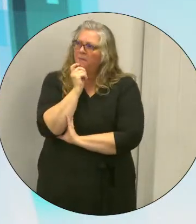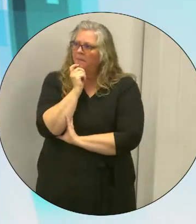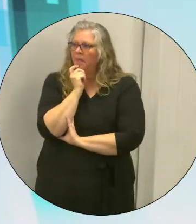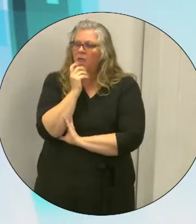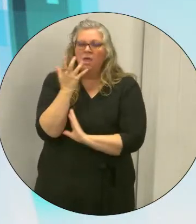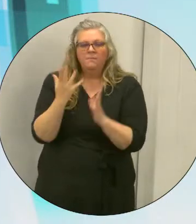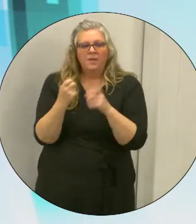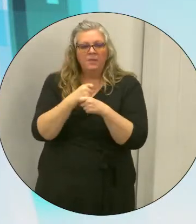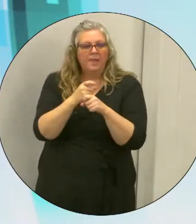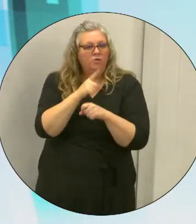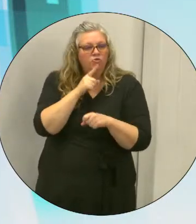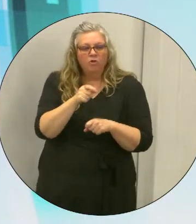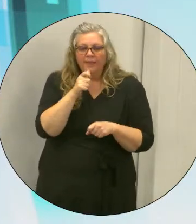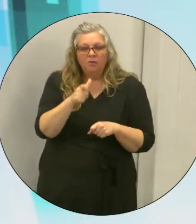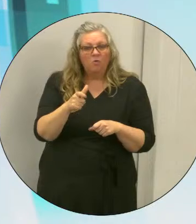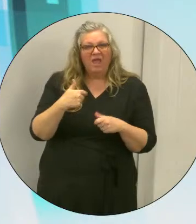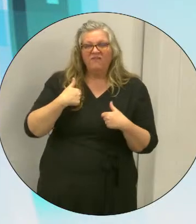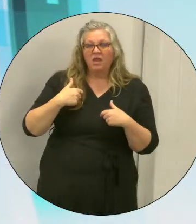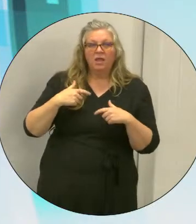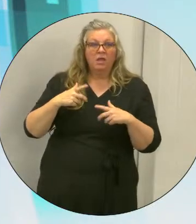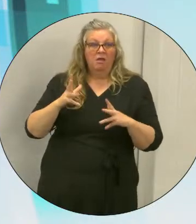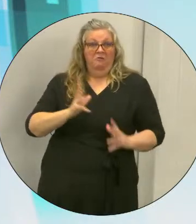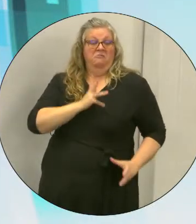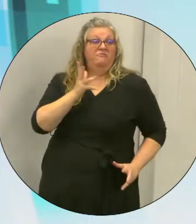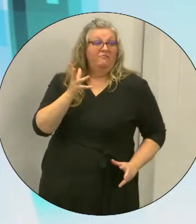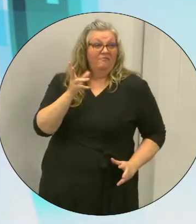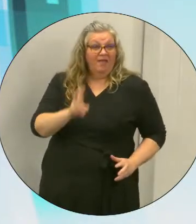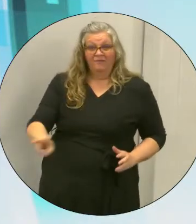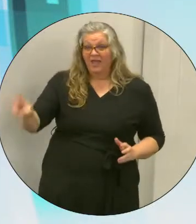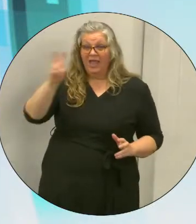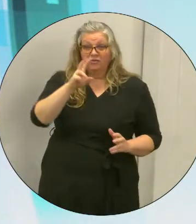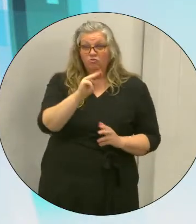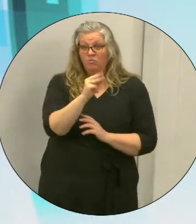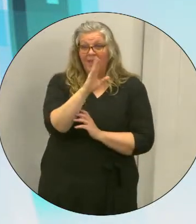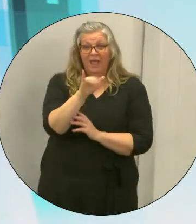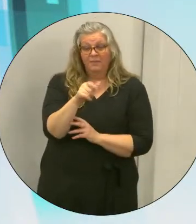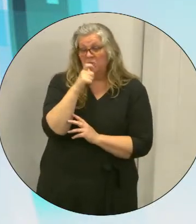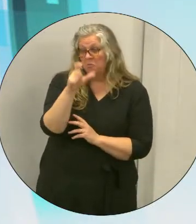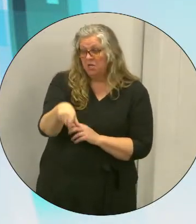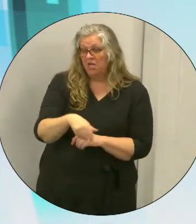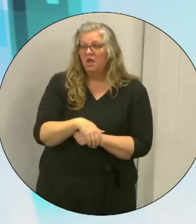Maybe make sure they don't take extravagant vacations to Miami. We don't need those.